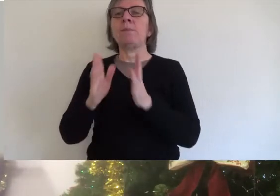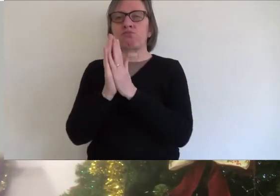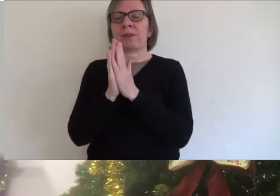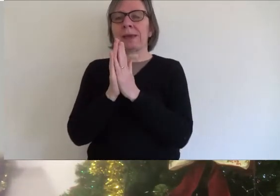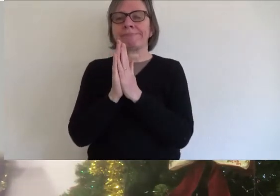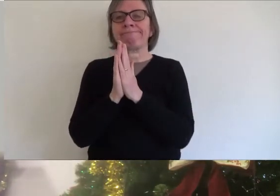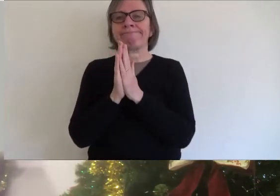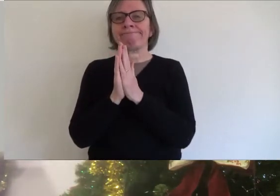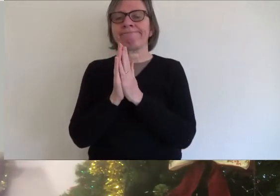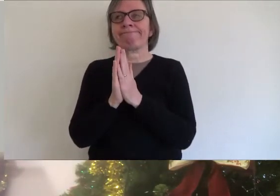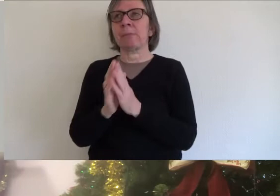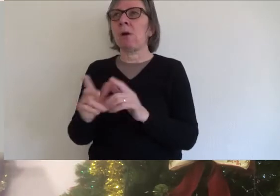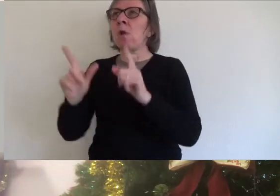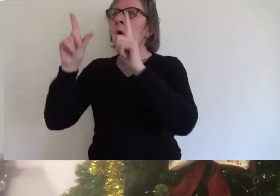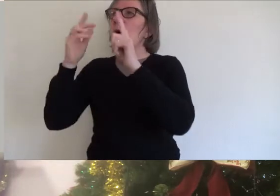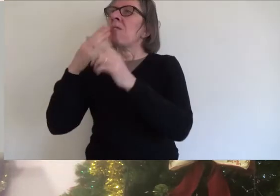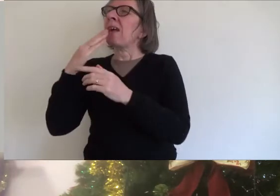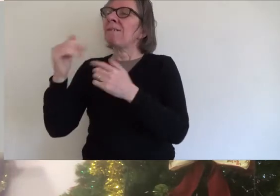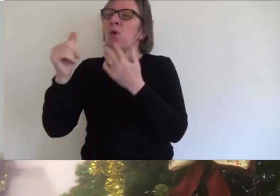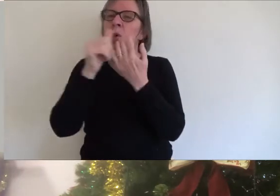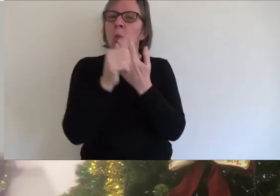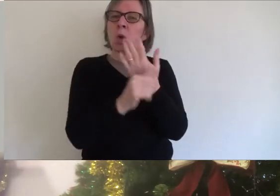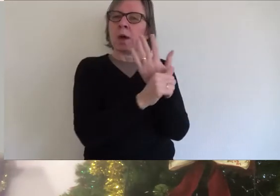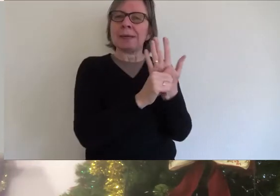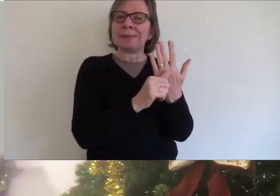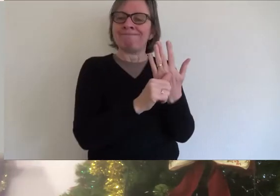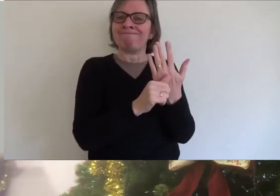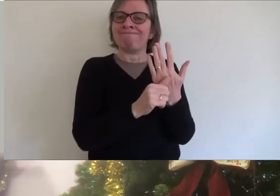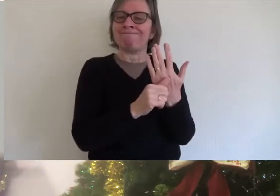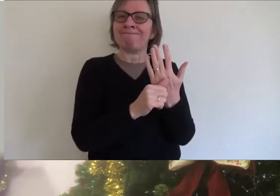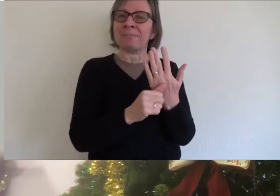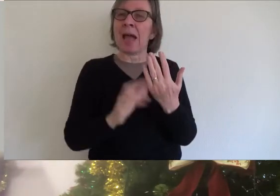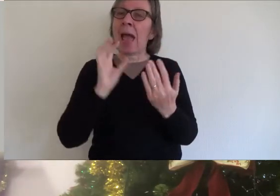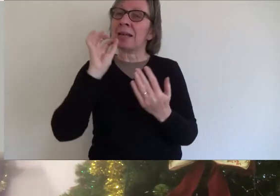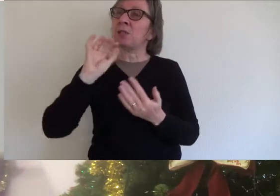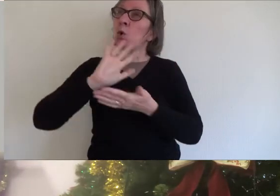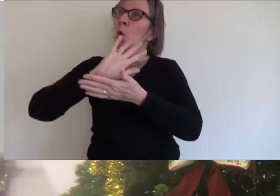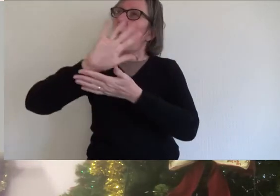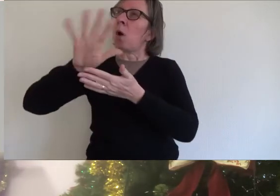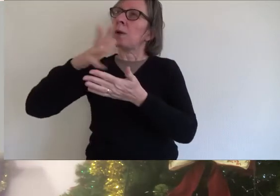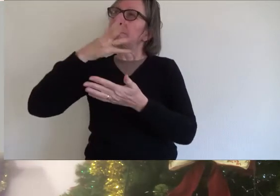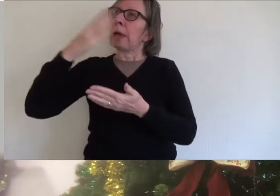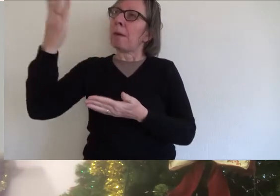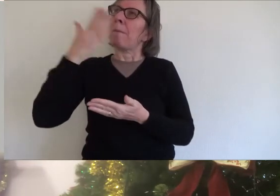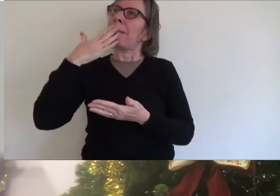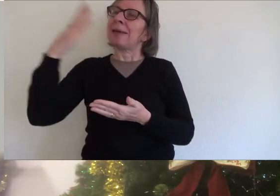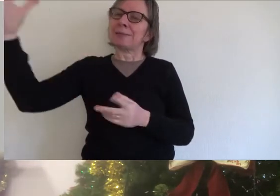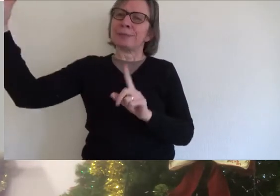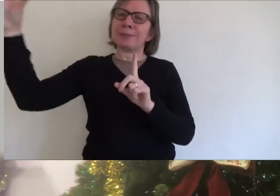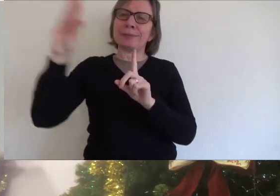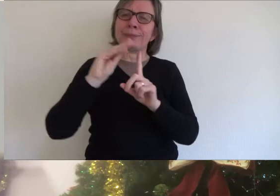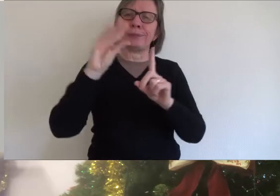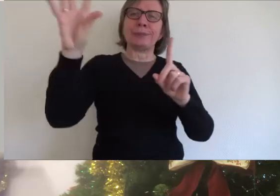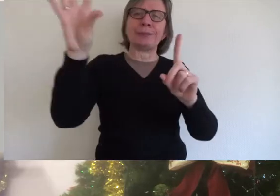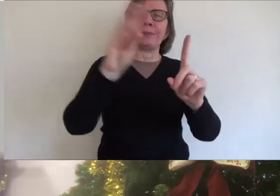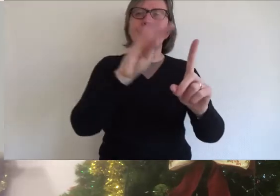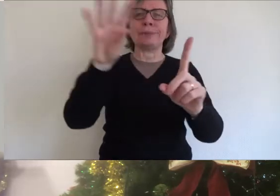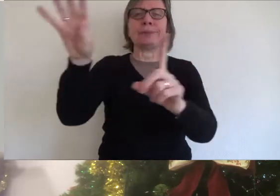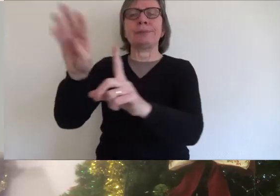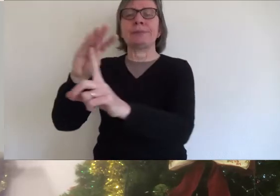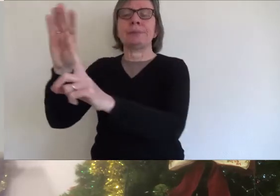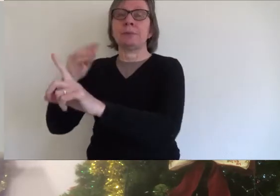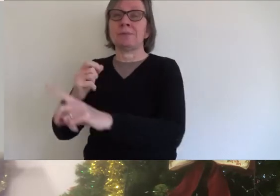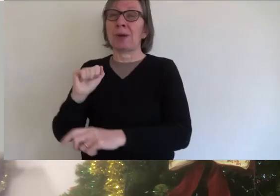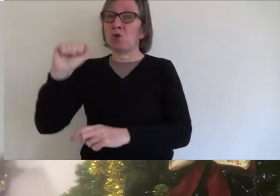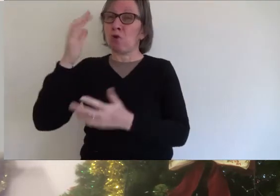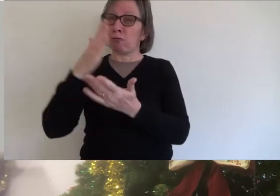Lord, we thank you for your word. Pray now that by your Spirit you will speak to each one of us, and that Jesus, only